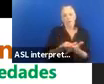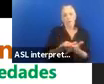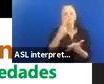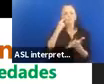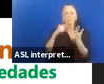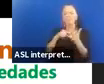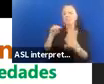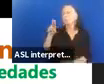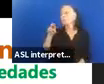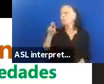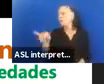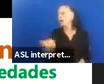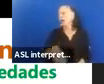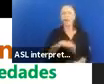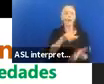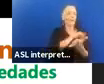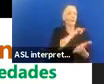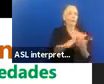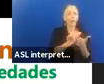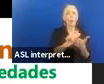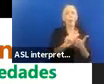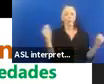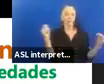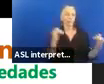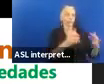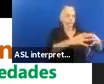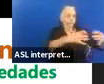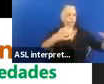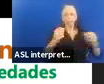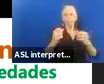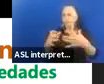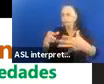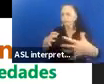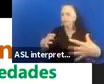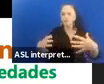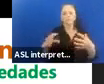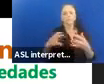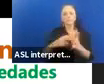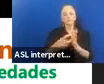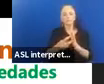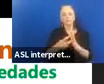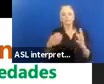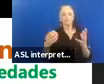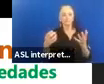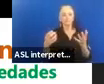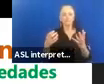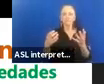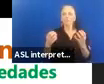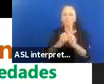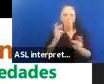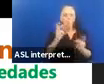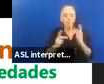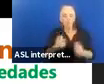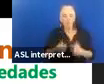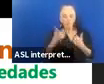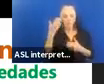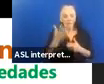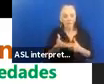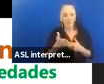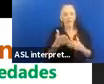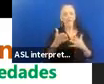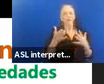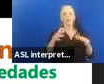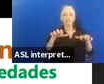or New York. And those then become even greater concentrations and high density environments